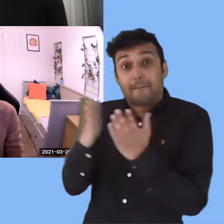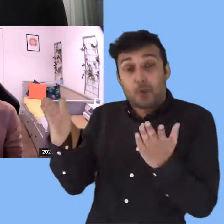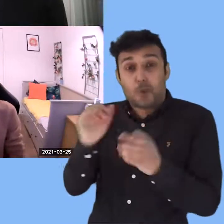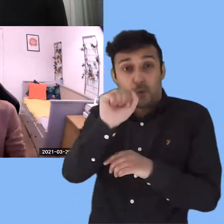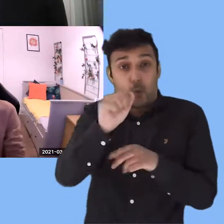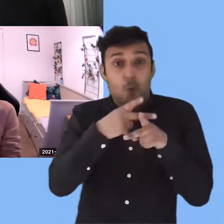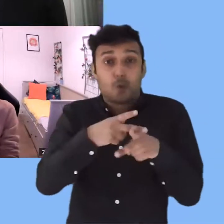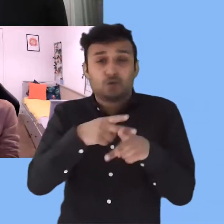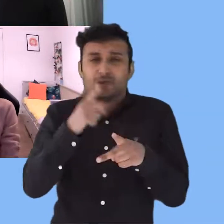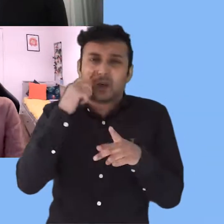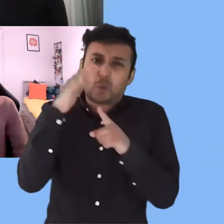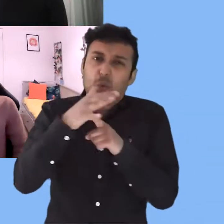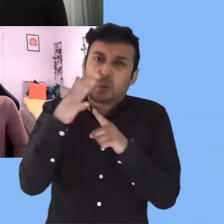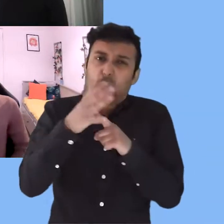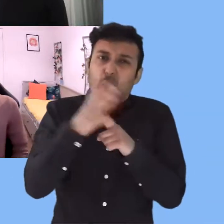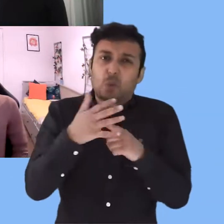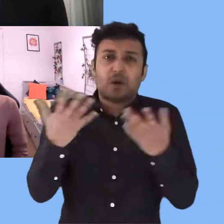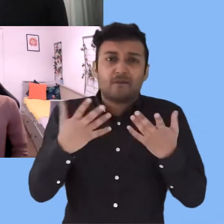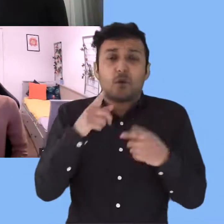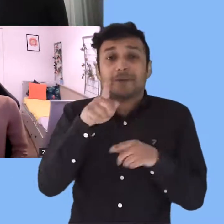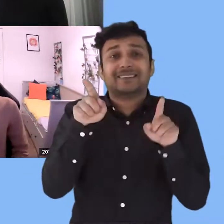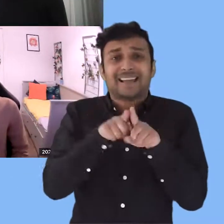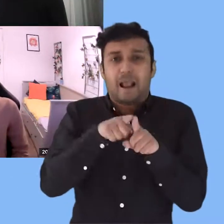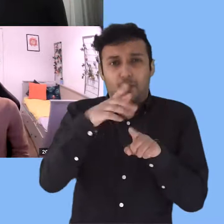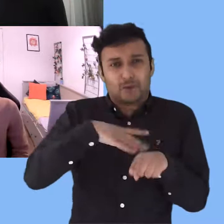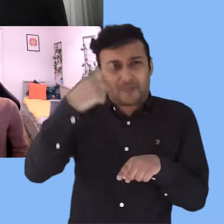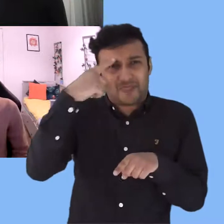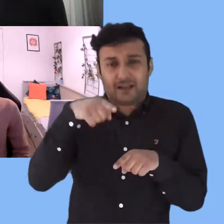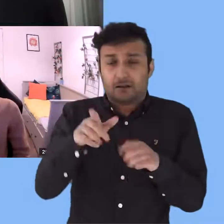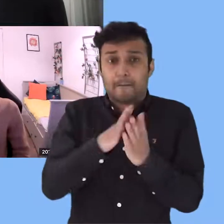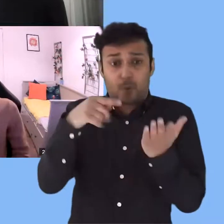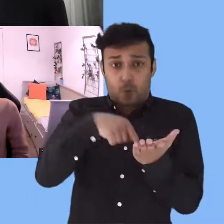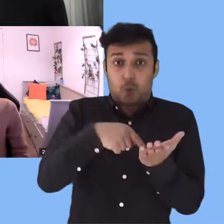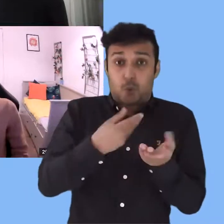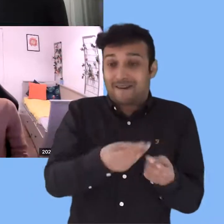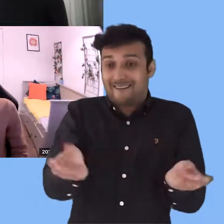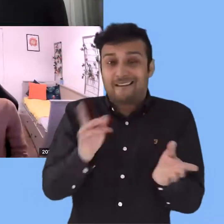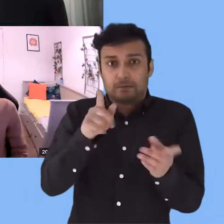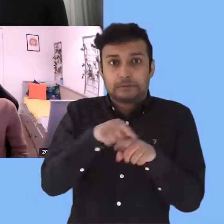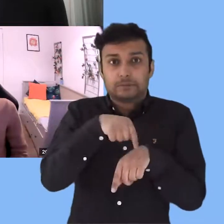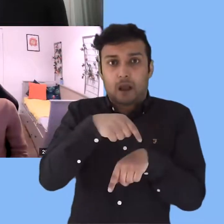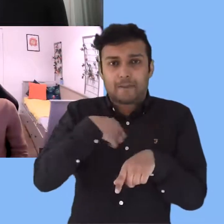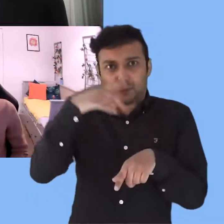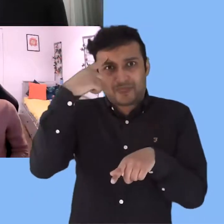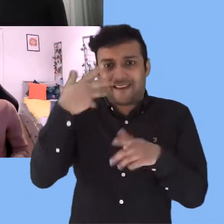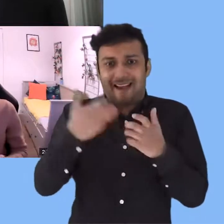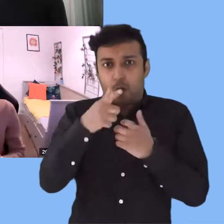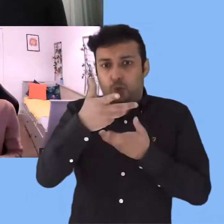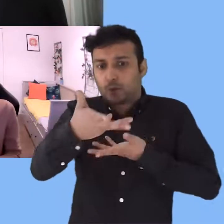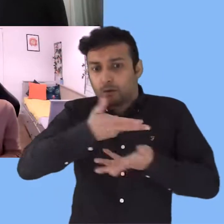about the book, about the diverse books that you have? Definitely. How are you going to open up that conversation and frame that